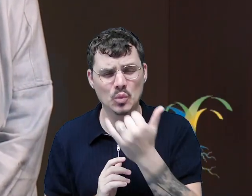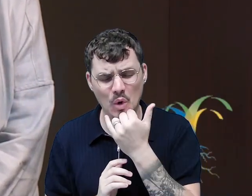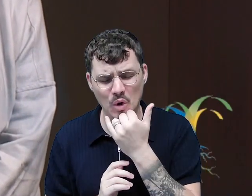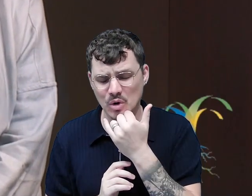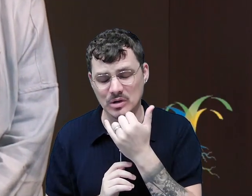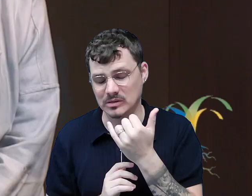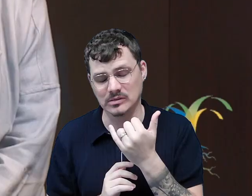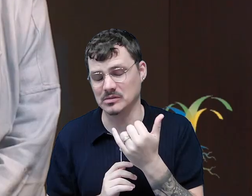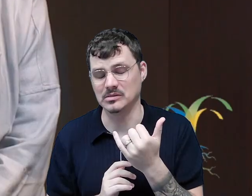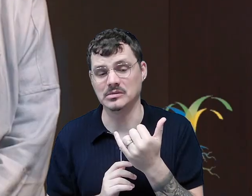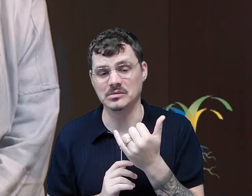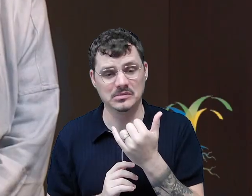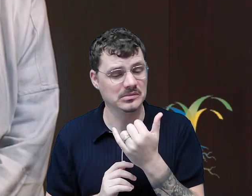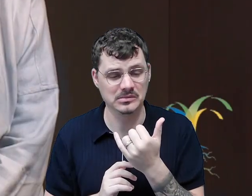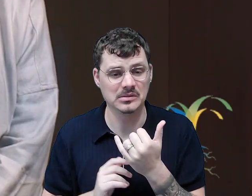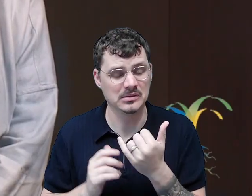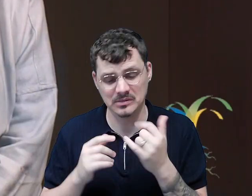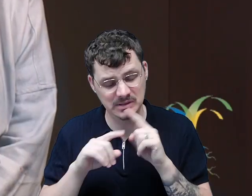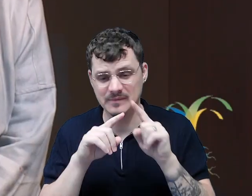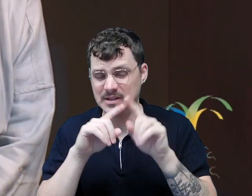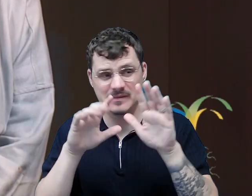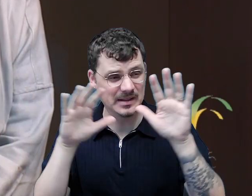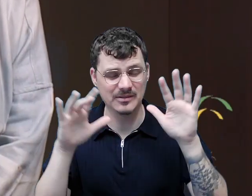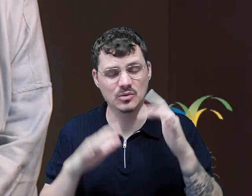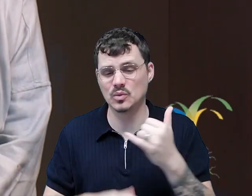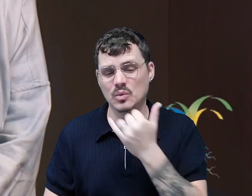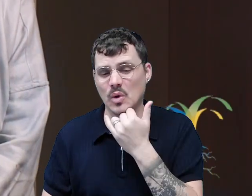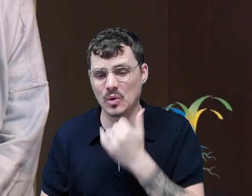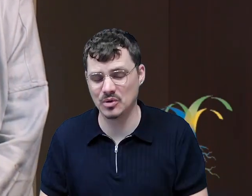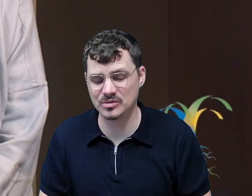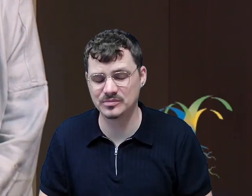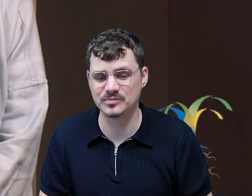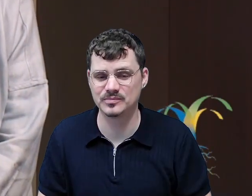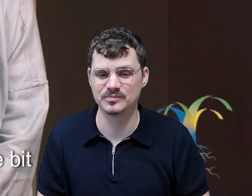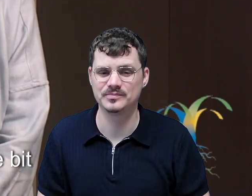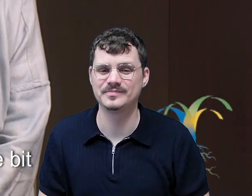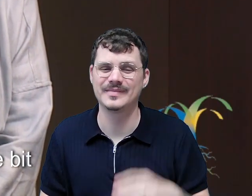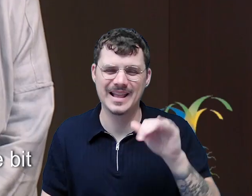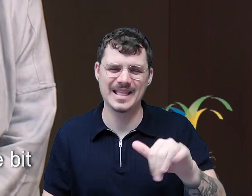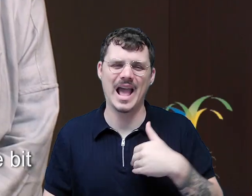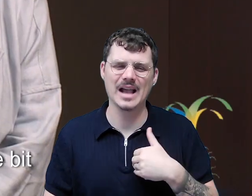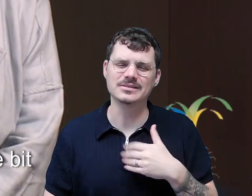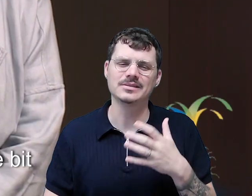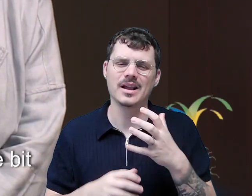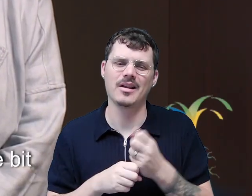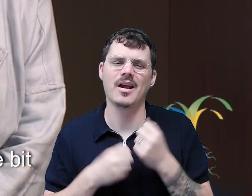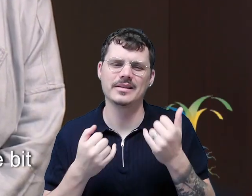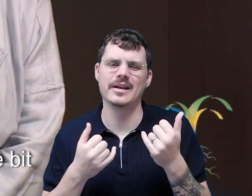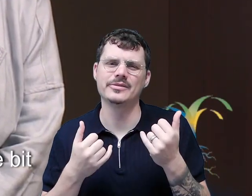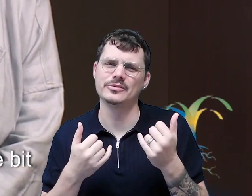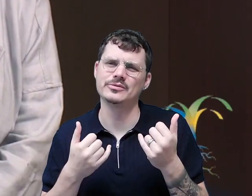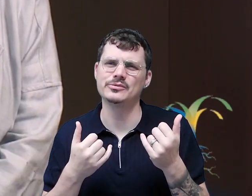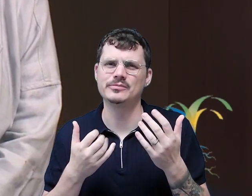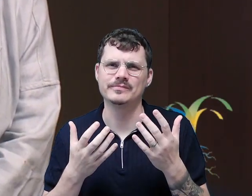Wrong on many levels, right? Wrong on many levels. And this has gotten to be a